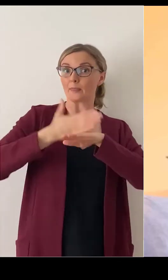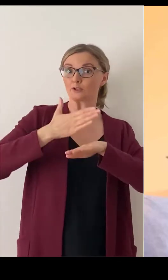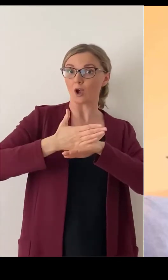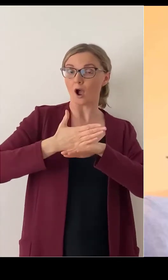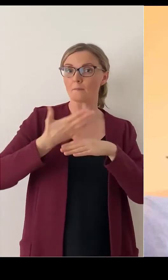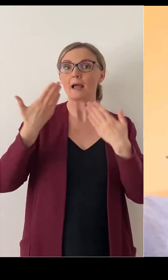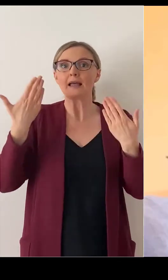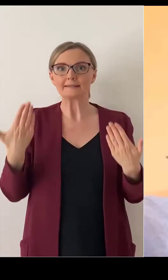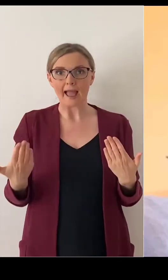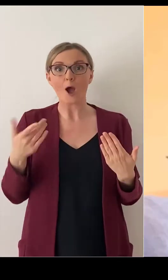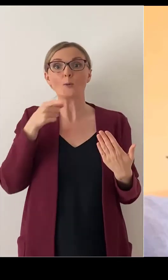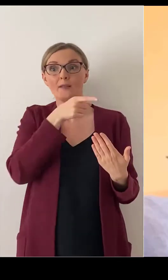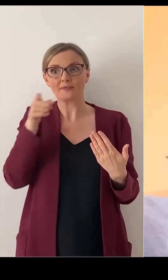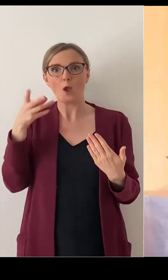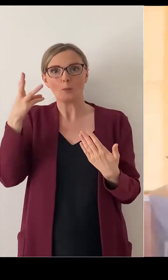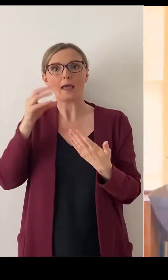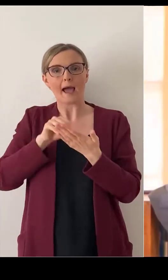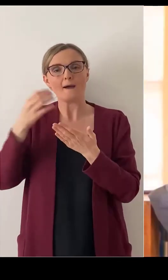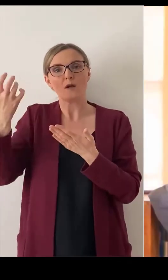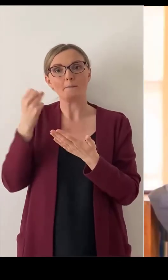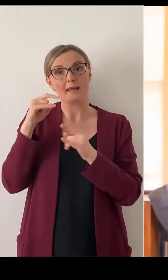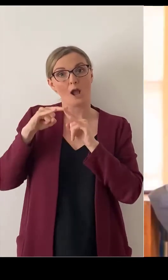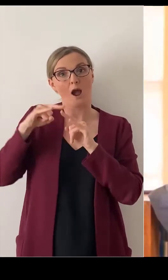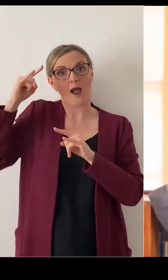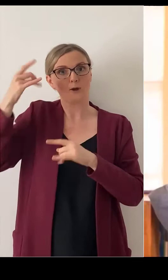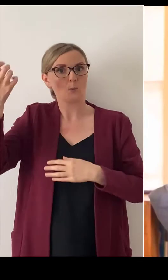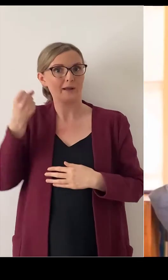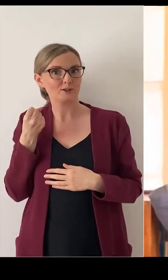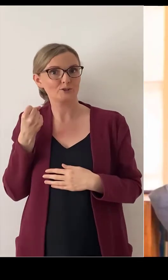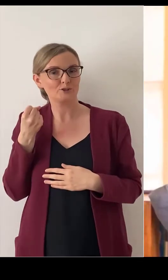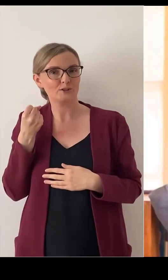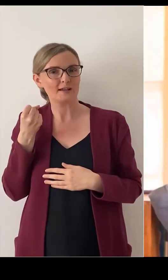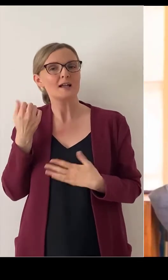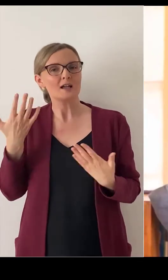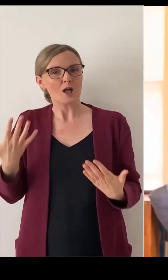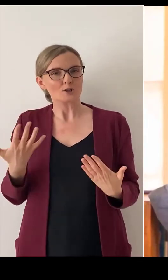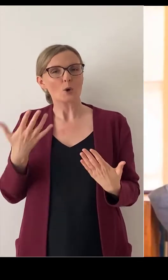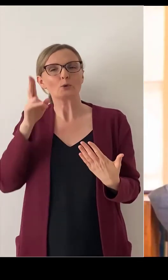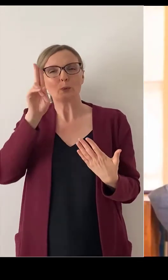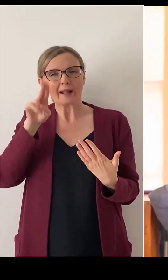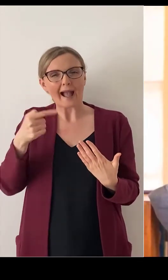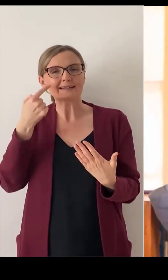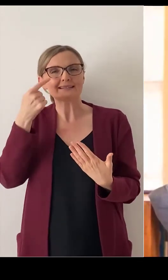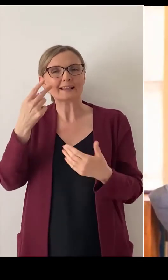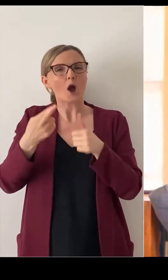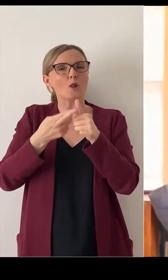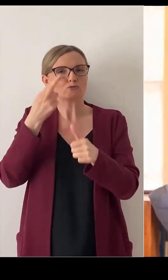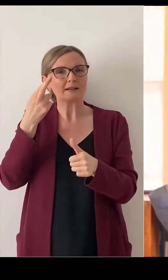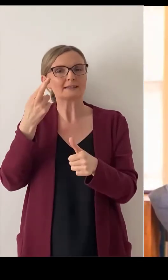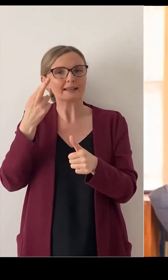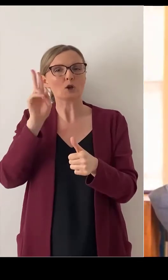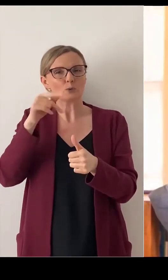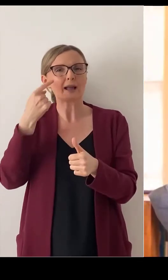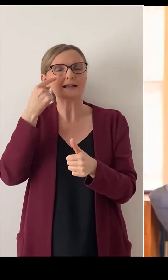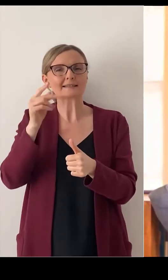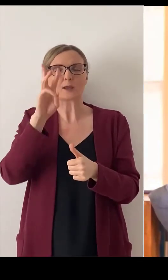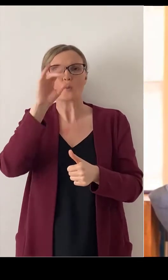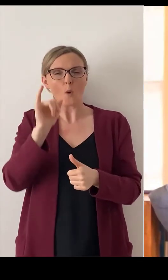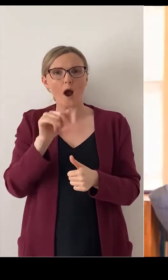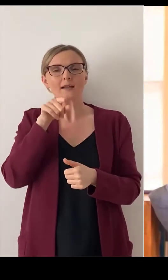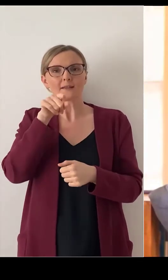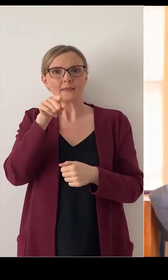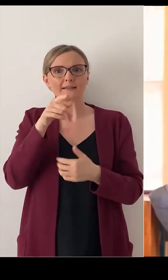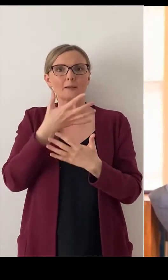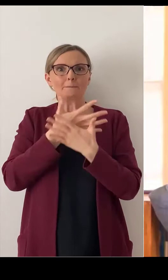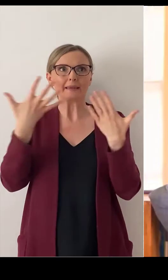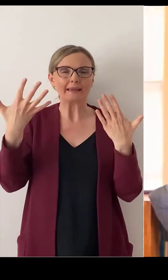getting paid higher than before. So you can already see why this is a big political